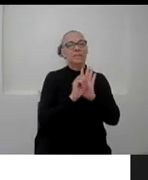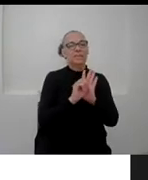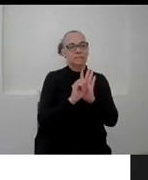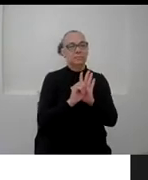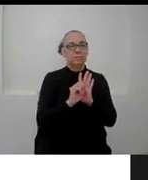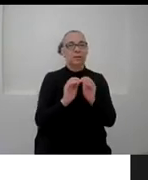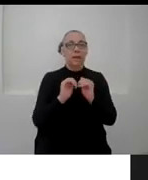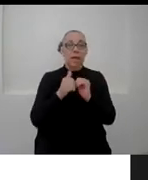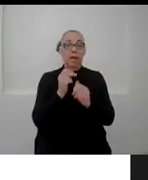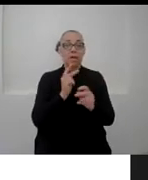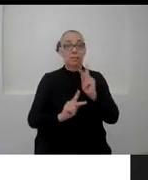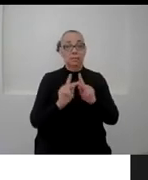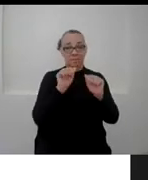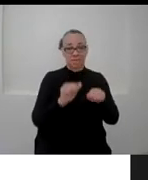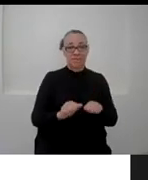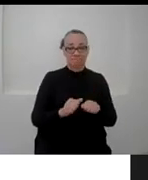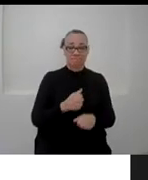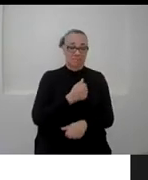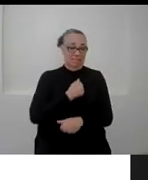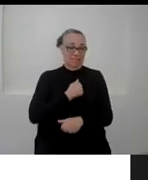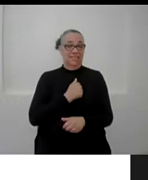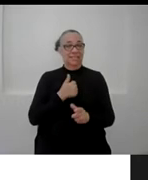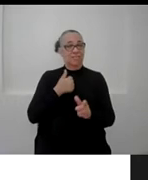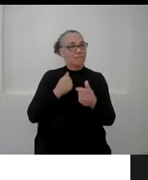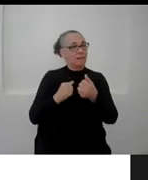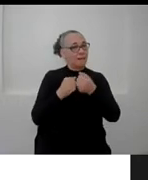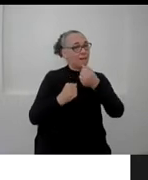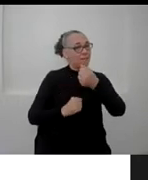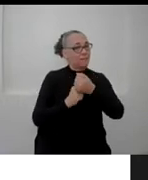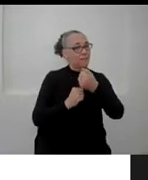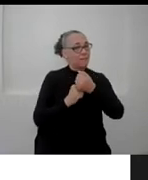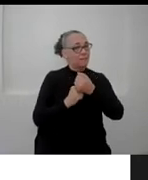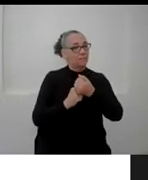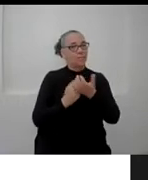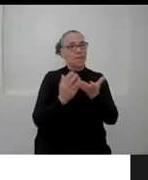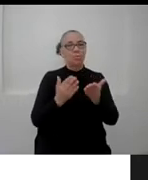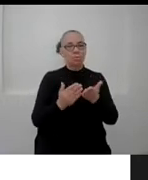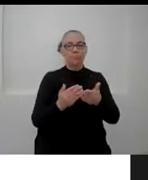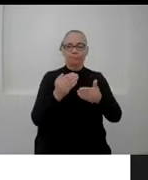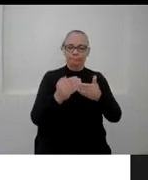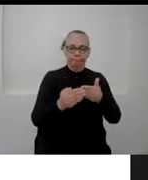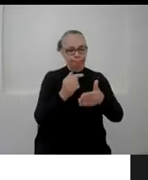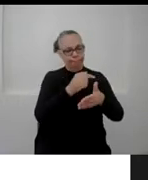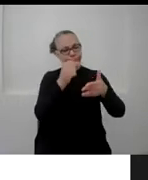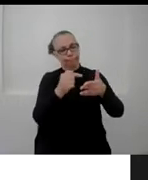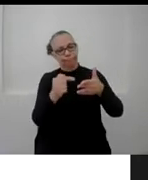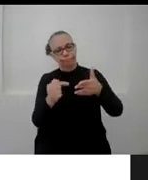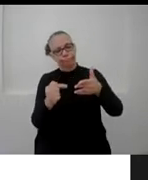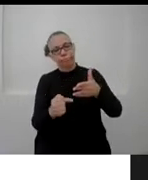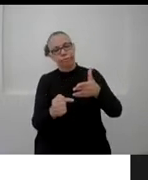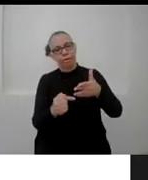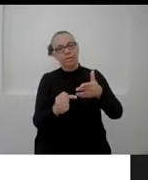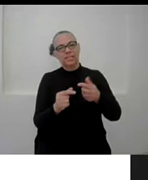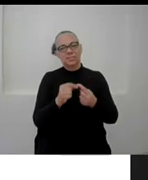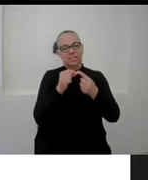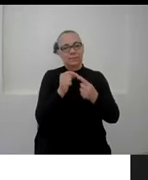how people can self-advocate in the film. And I want to move that on another step, particularly for